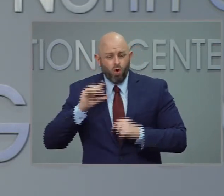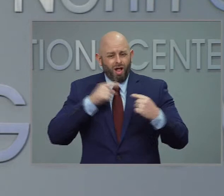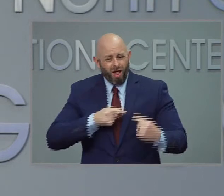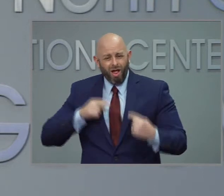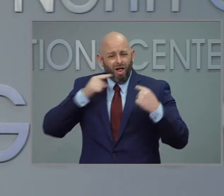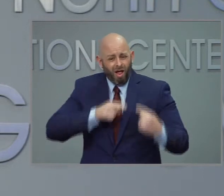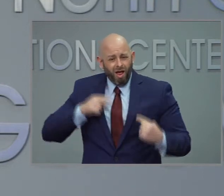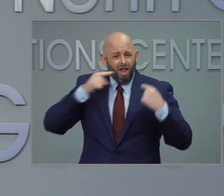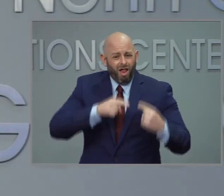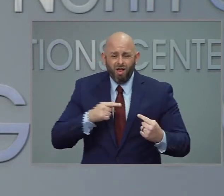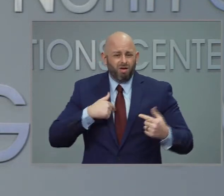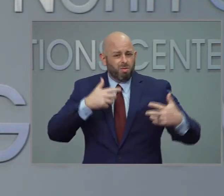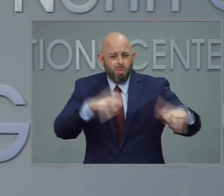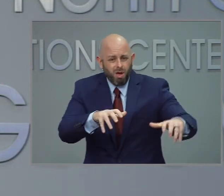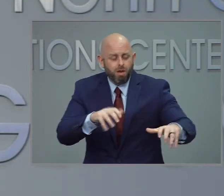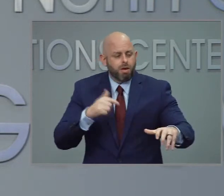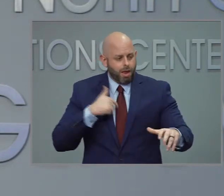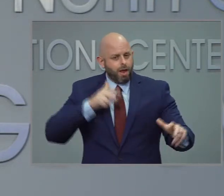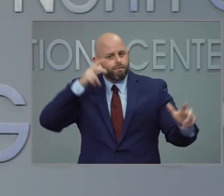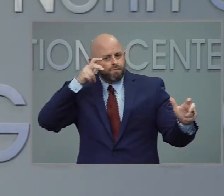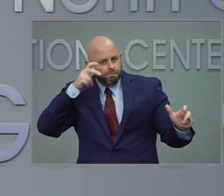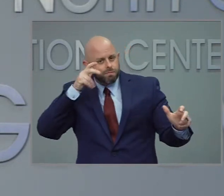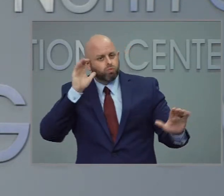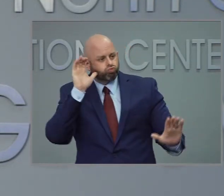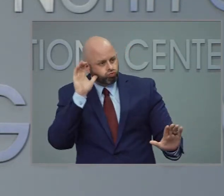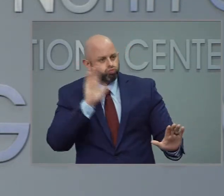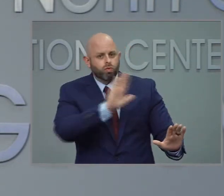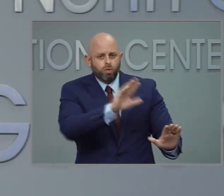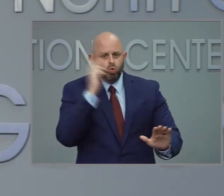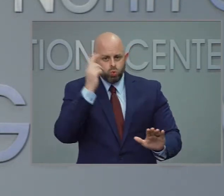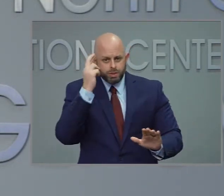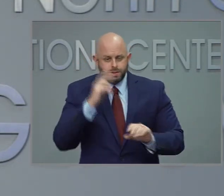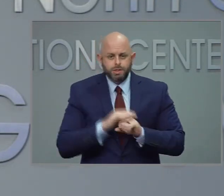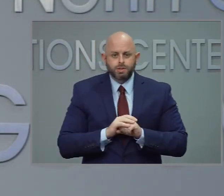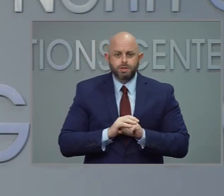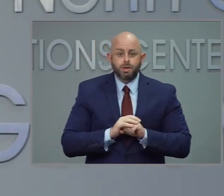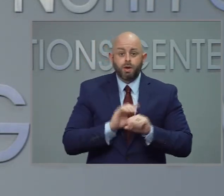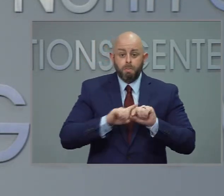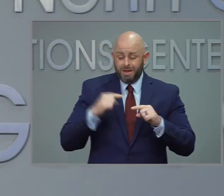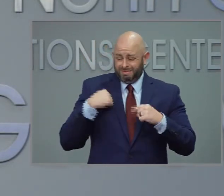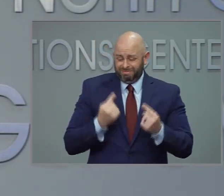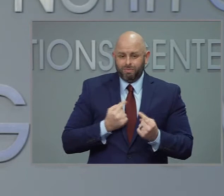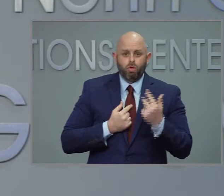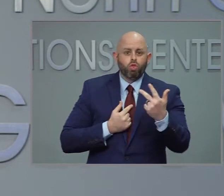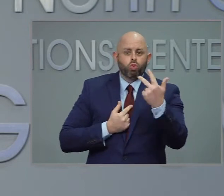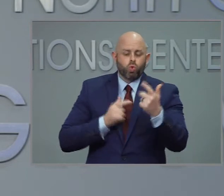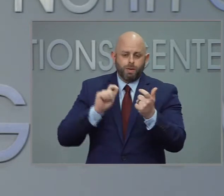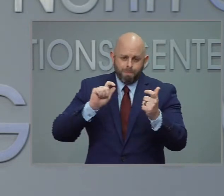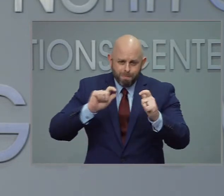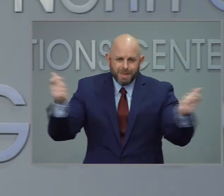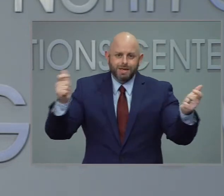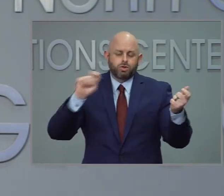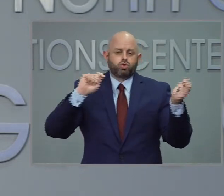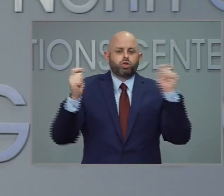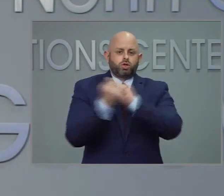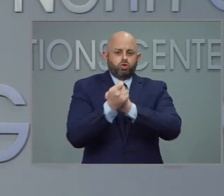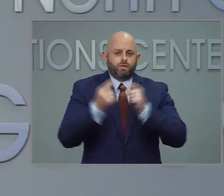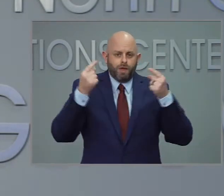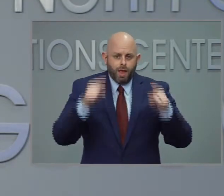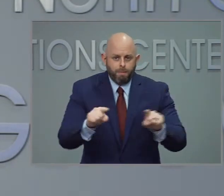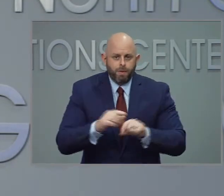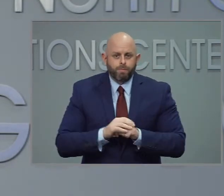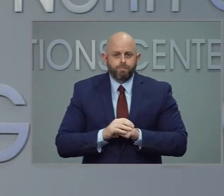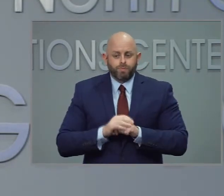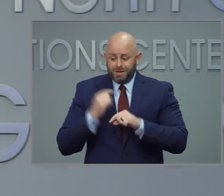reasons, which I've listened to. But 3 major changes have occurred since we struggled over